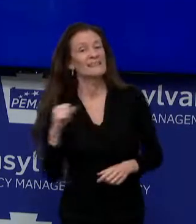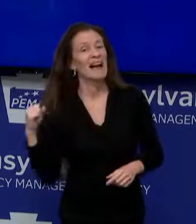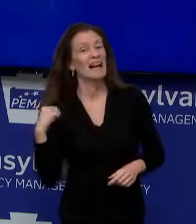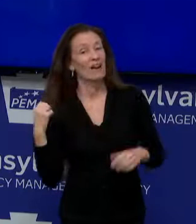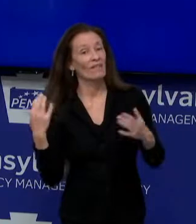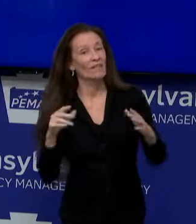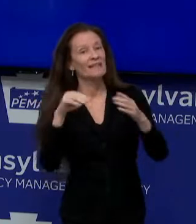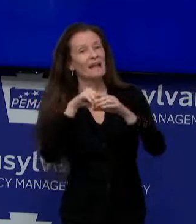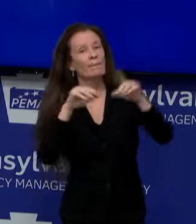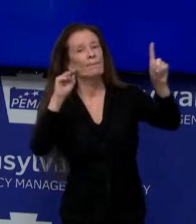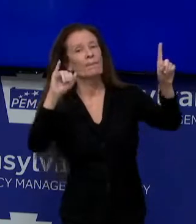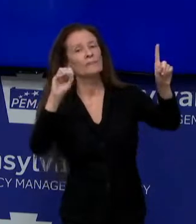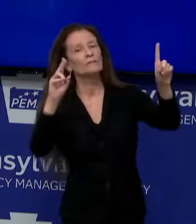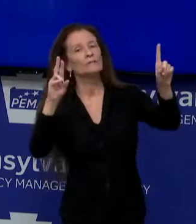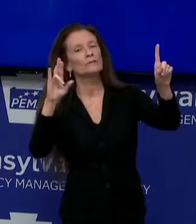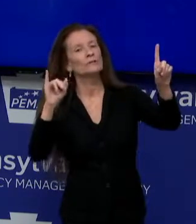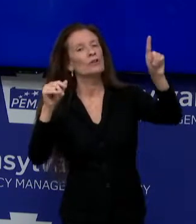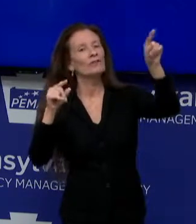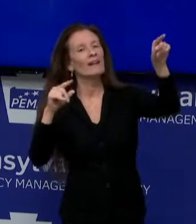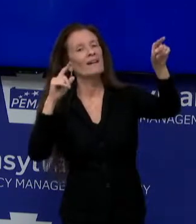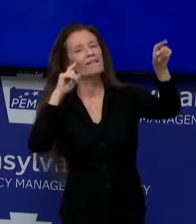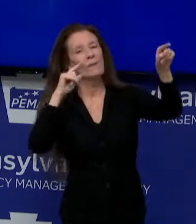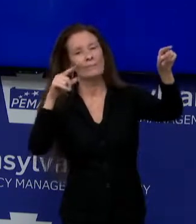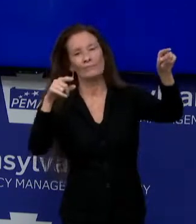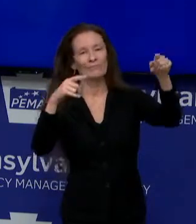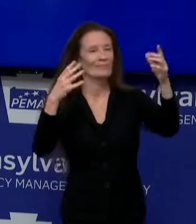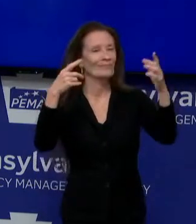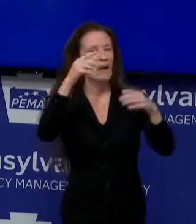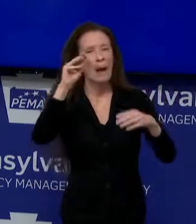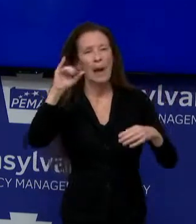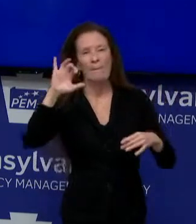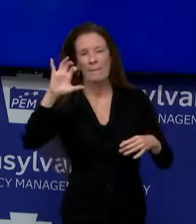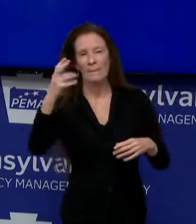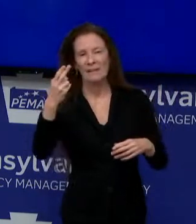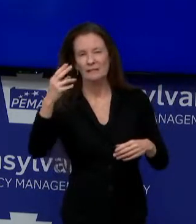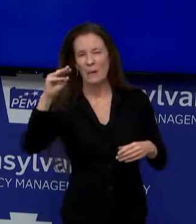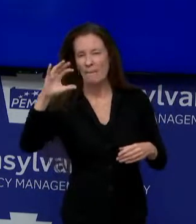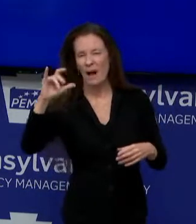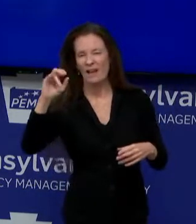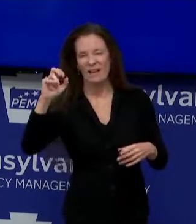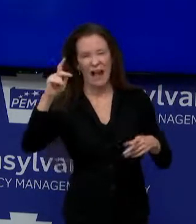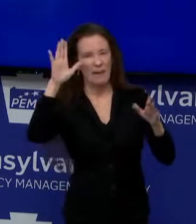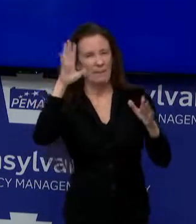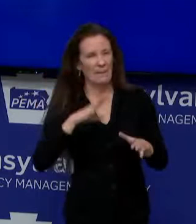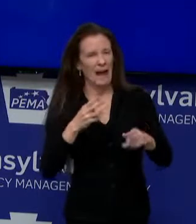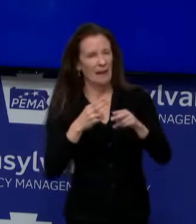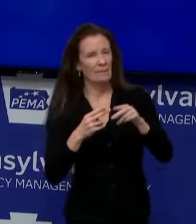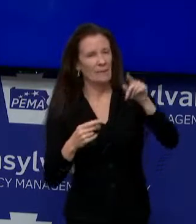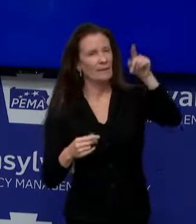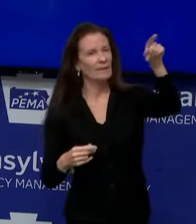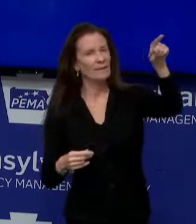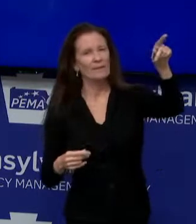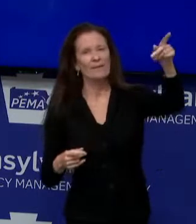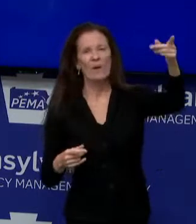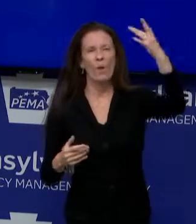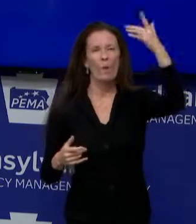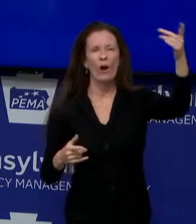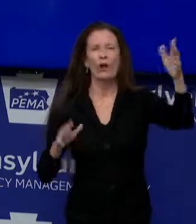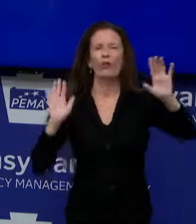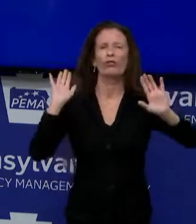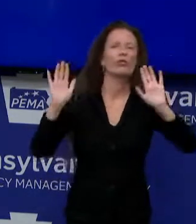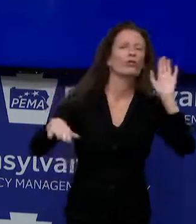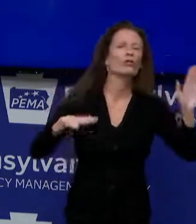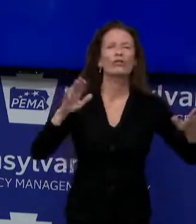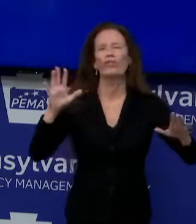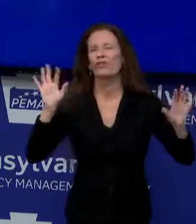had ignored calls for independent investigations regarding the election. Did you ever see